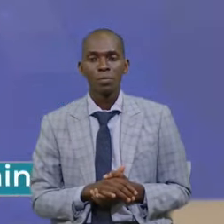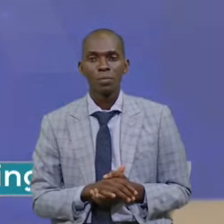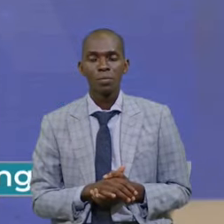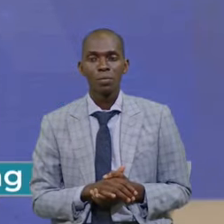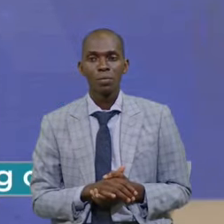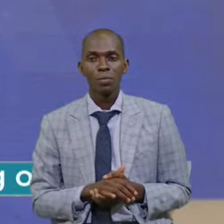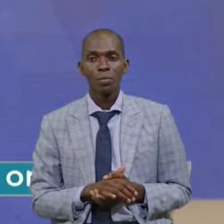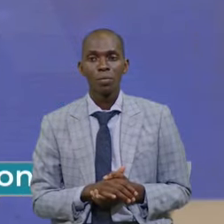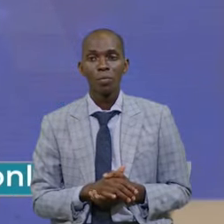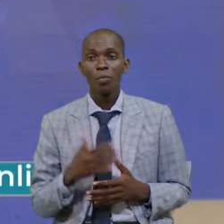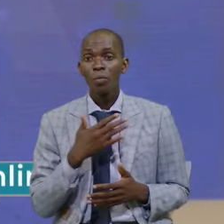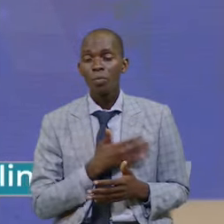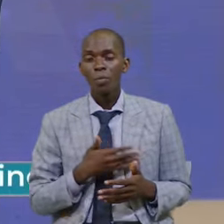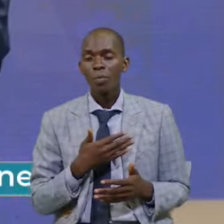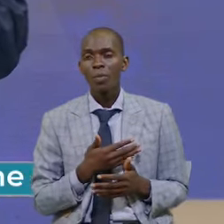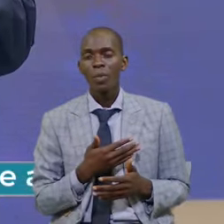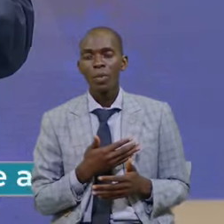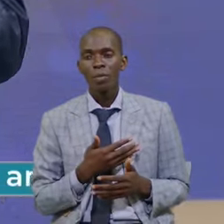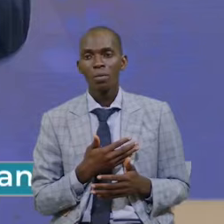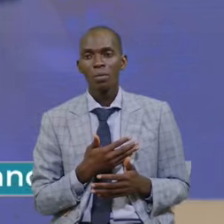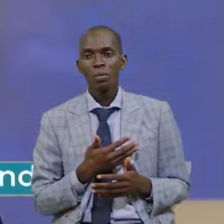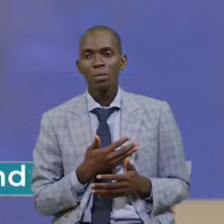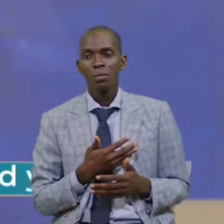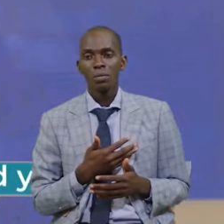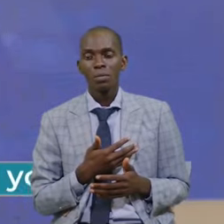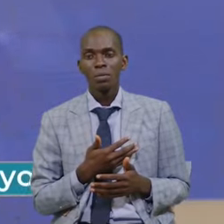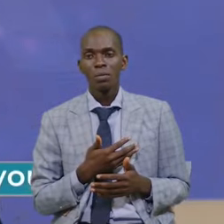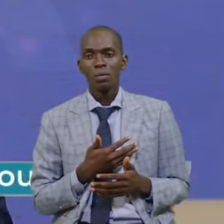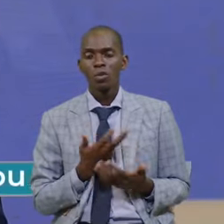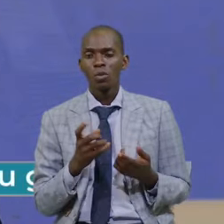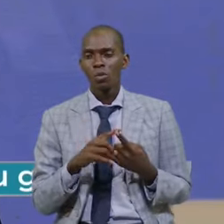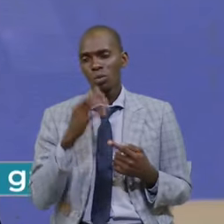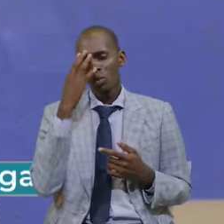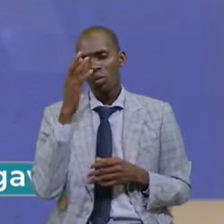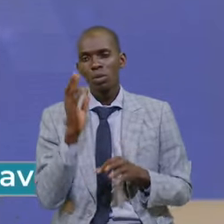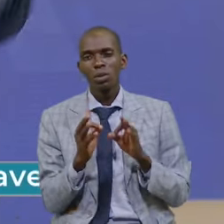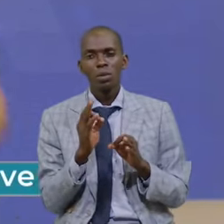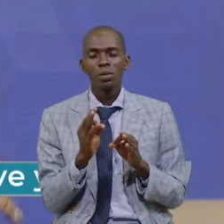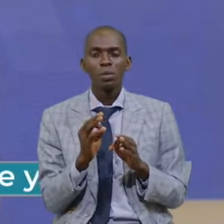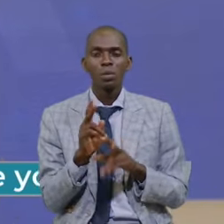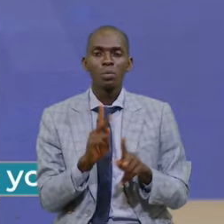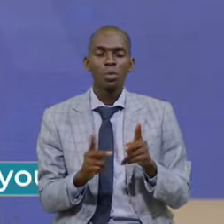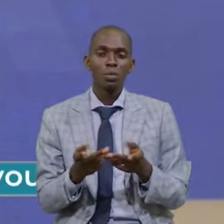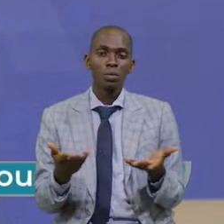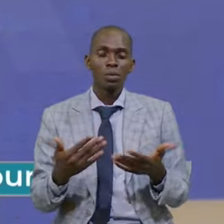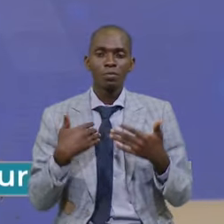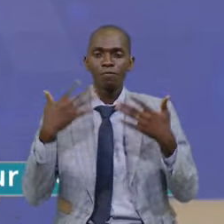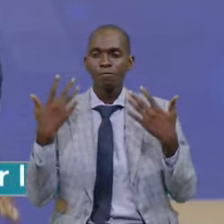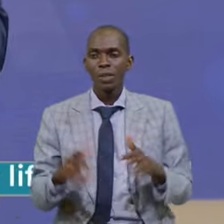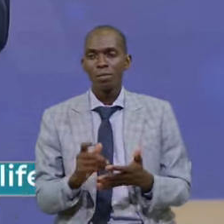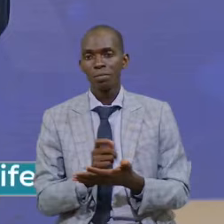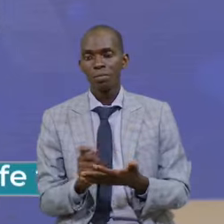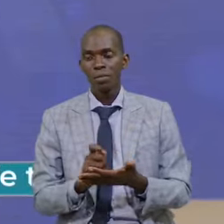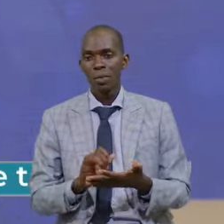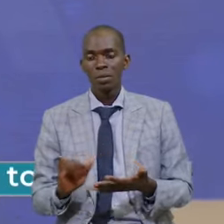Please, let's find out. By my left hand side, if you are finished, can you wave your flag at me?